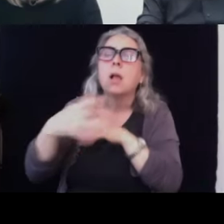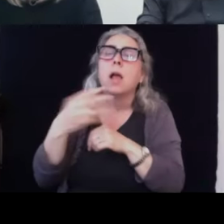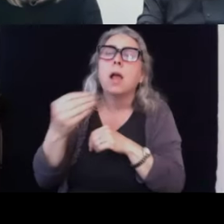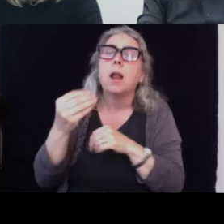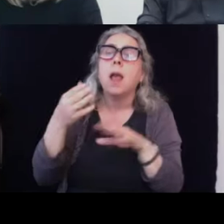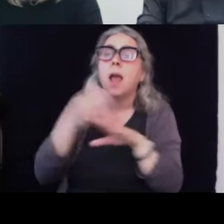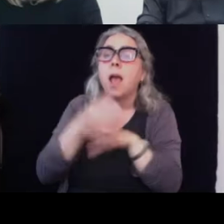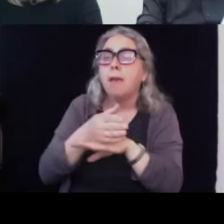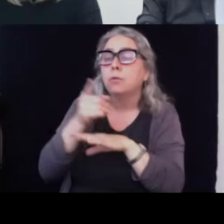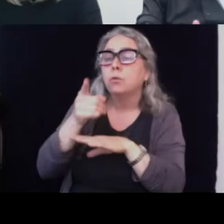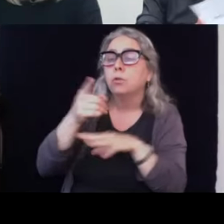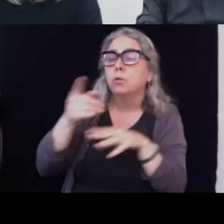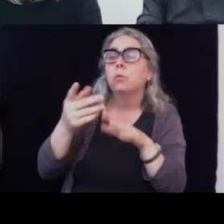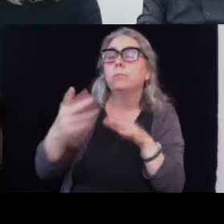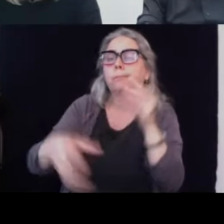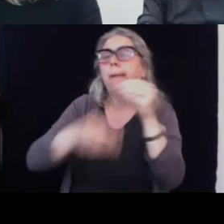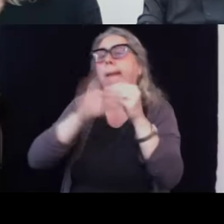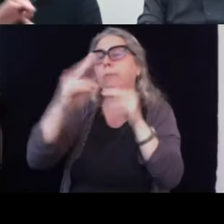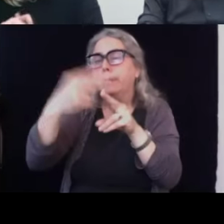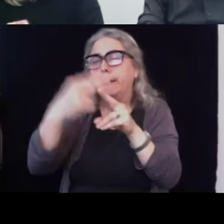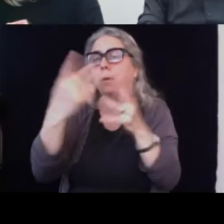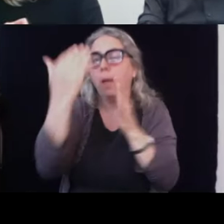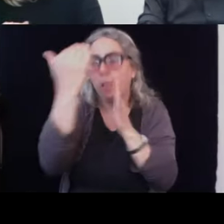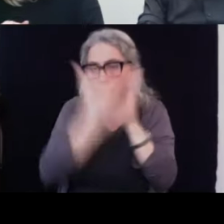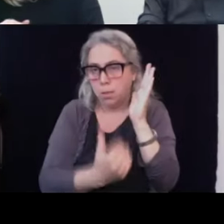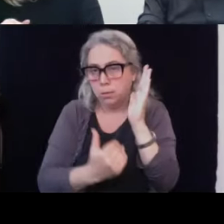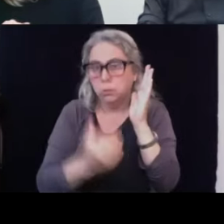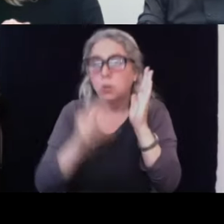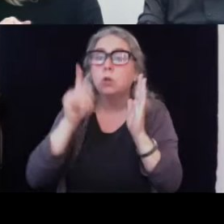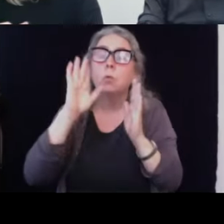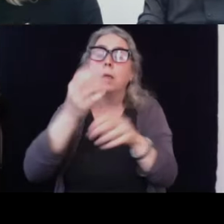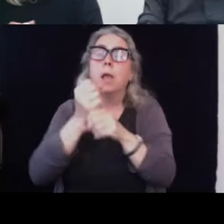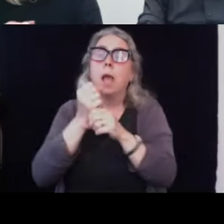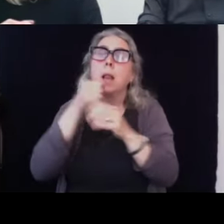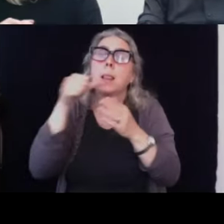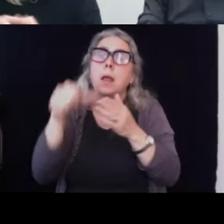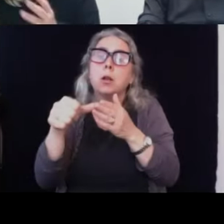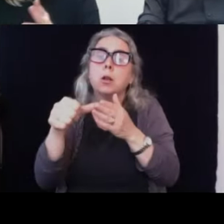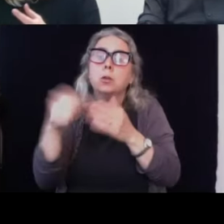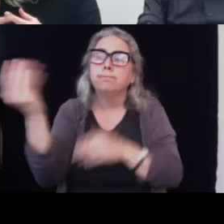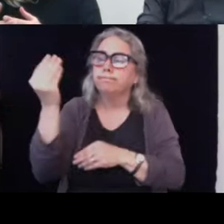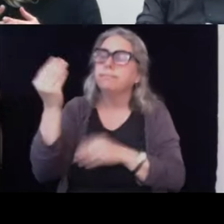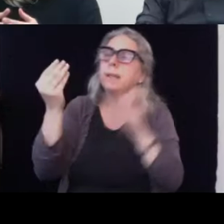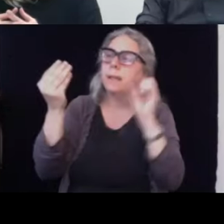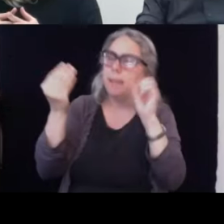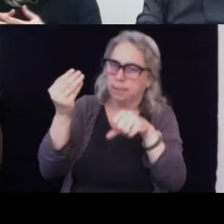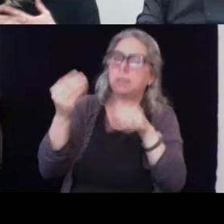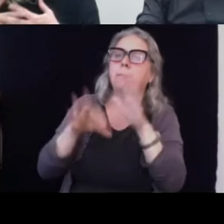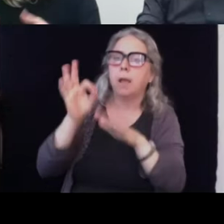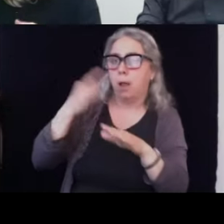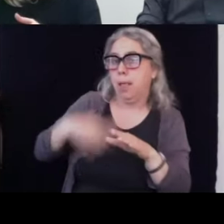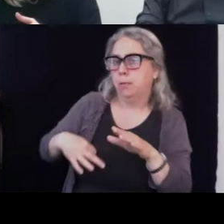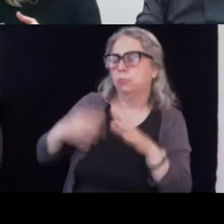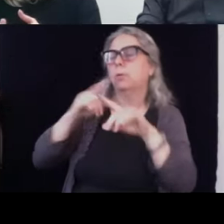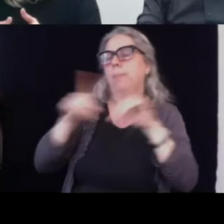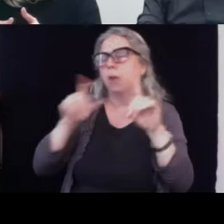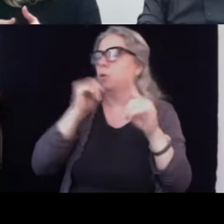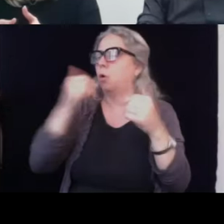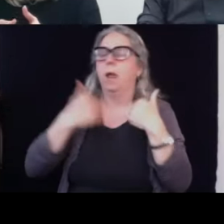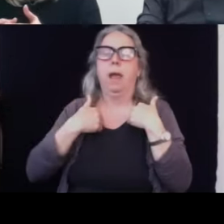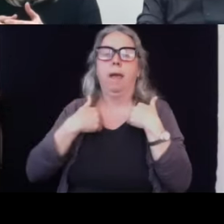you go on, you'll get a letter saying that, yes, you were found eligible. However, we don't have